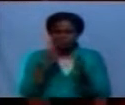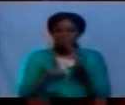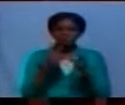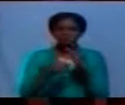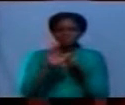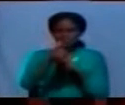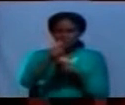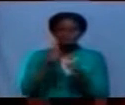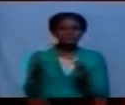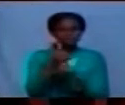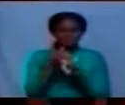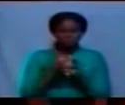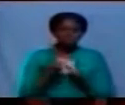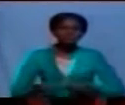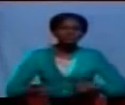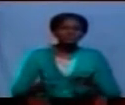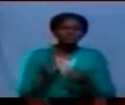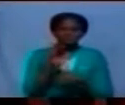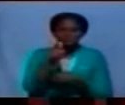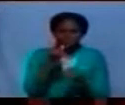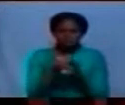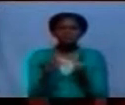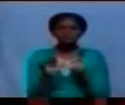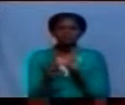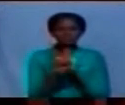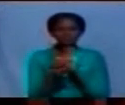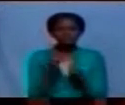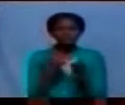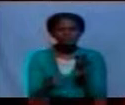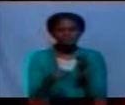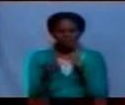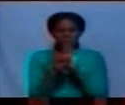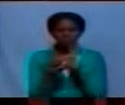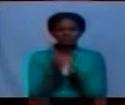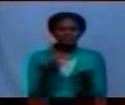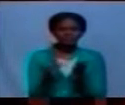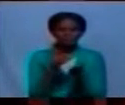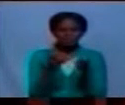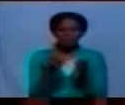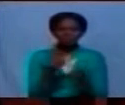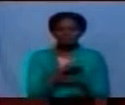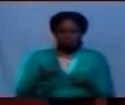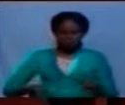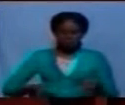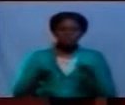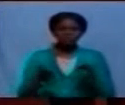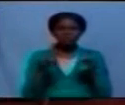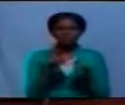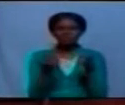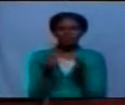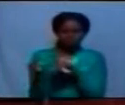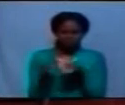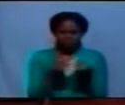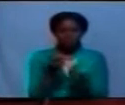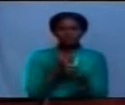achieve in life? At what stage in life are you? So for instance, if what is troubling you is you want to be a landlord, you want to move away from a rented home,